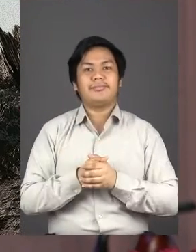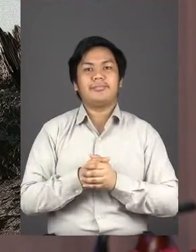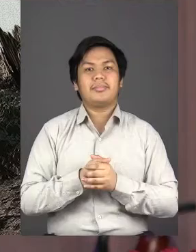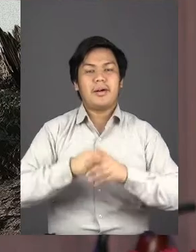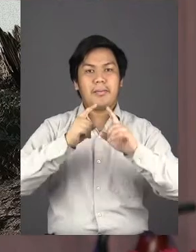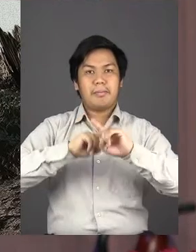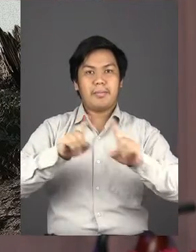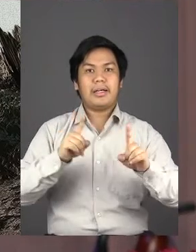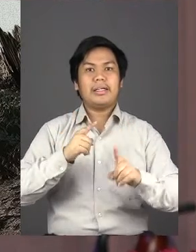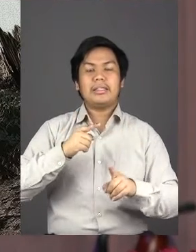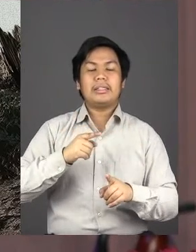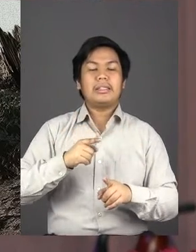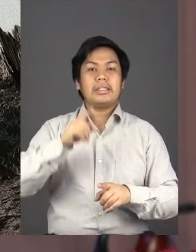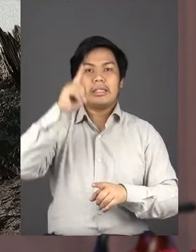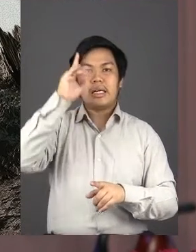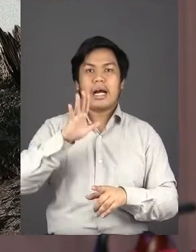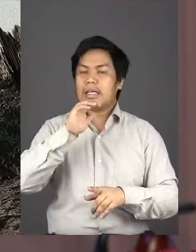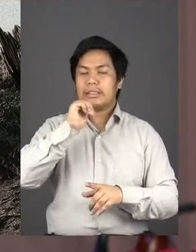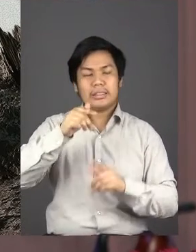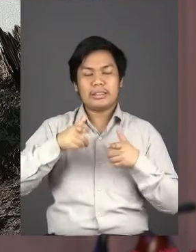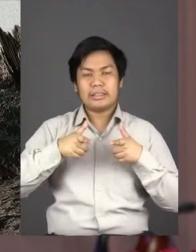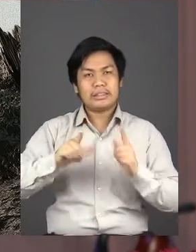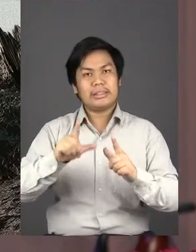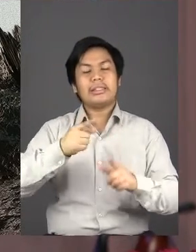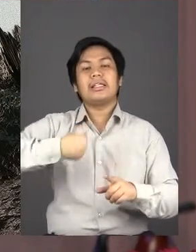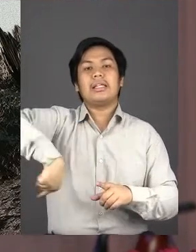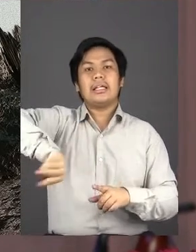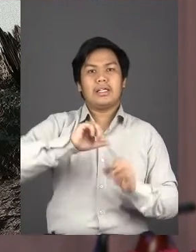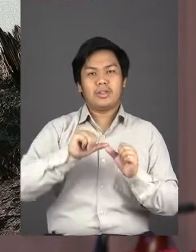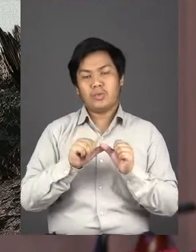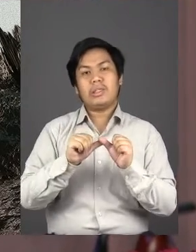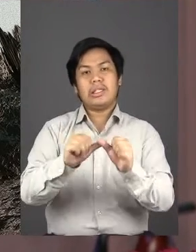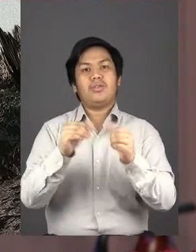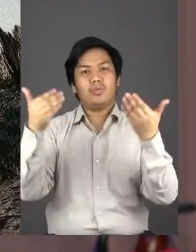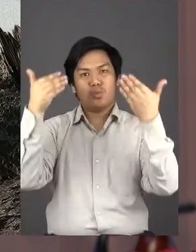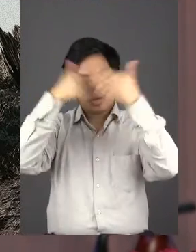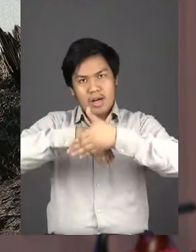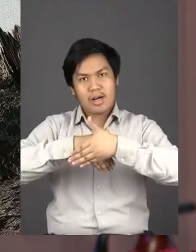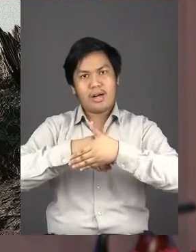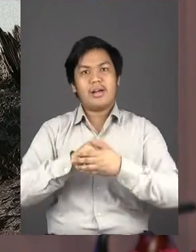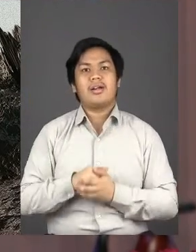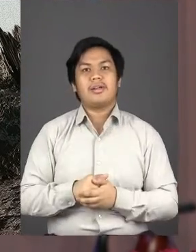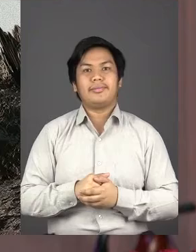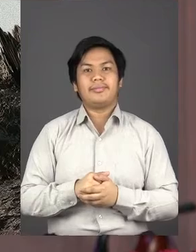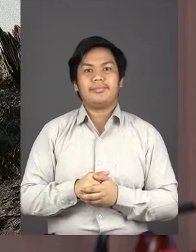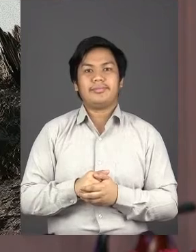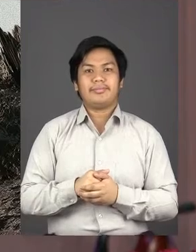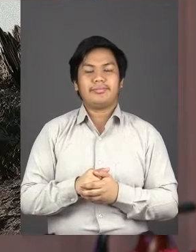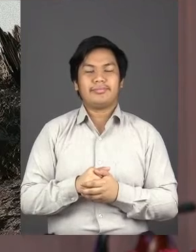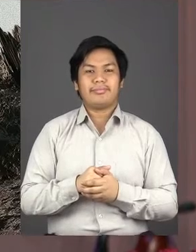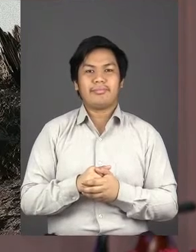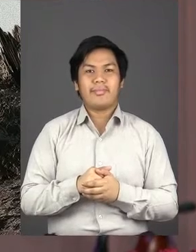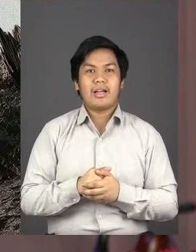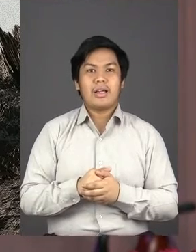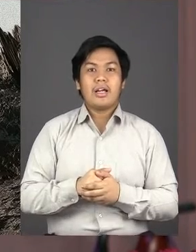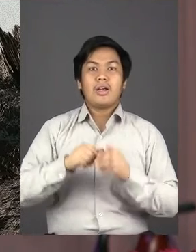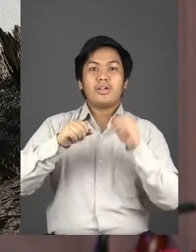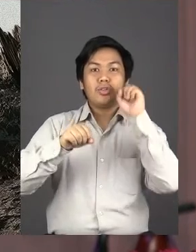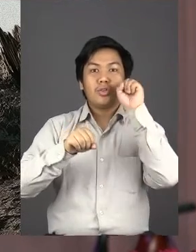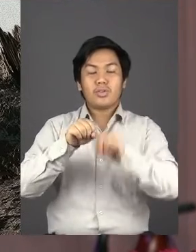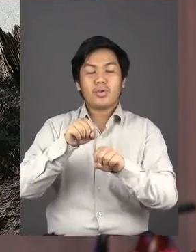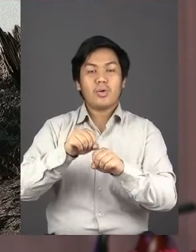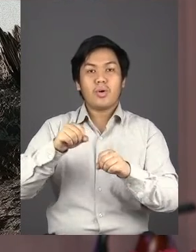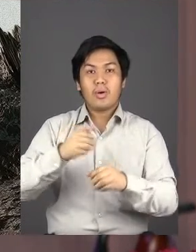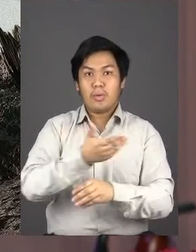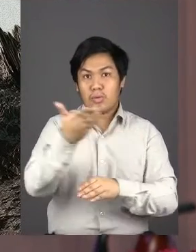Ngunit hindi tayo hinayaan ng Panginoon sa dati nating kalagayan. Kaya mula sa you